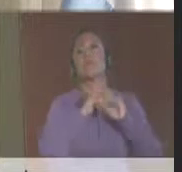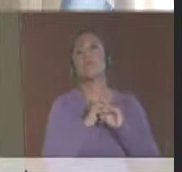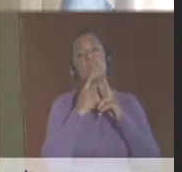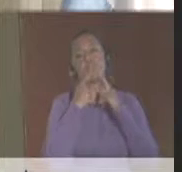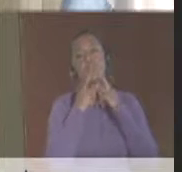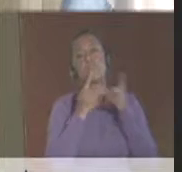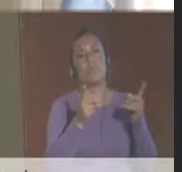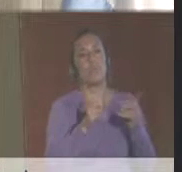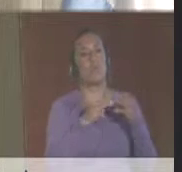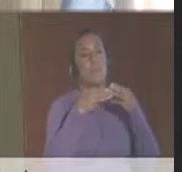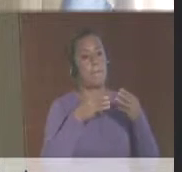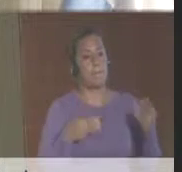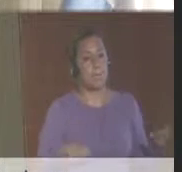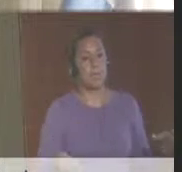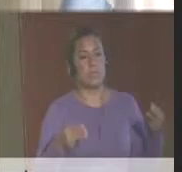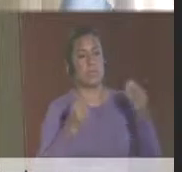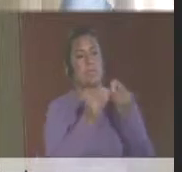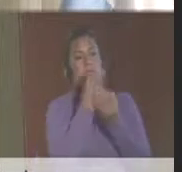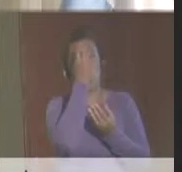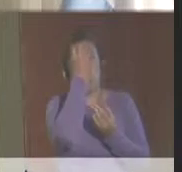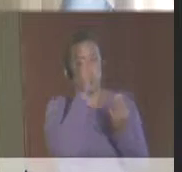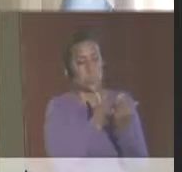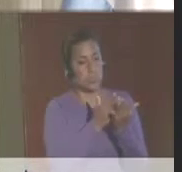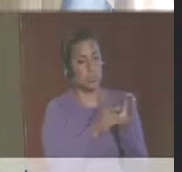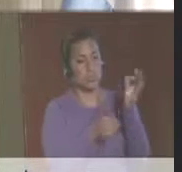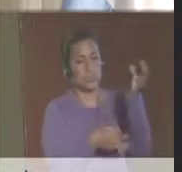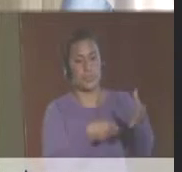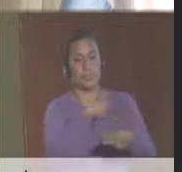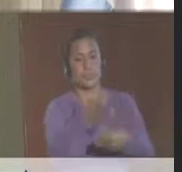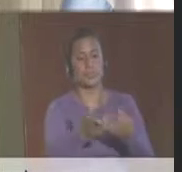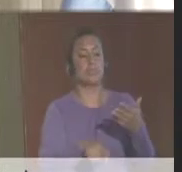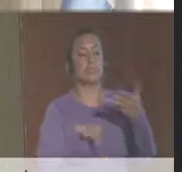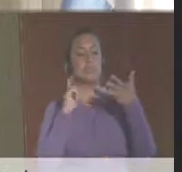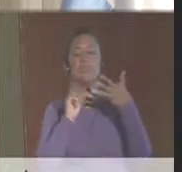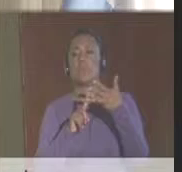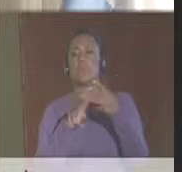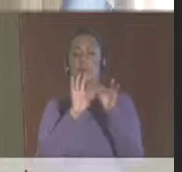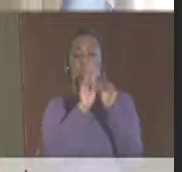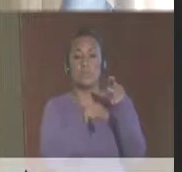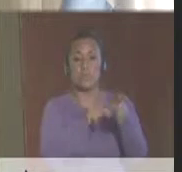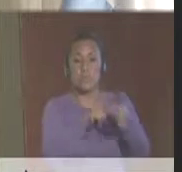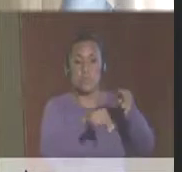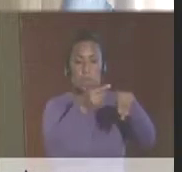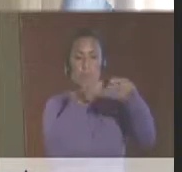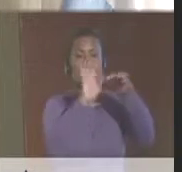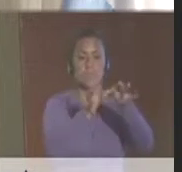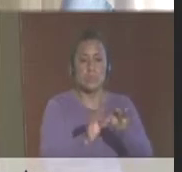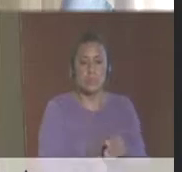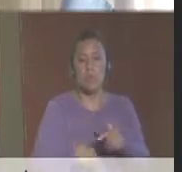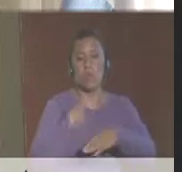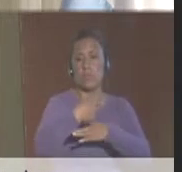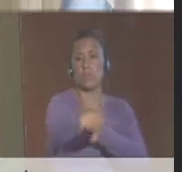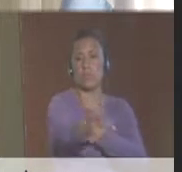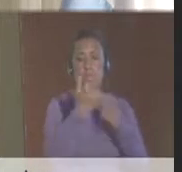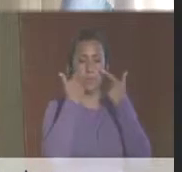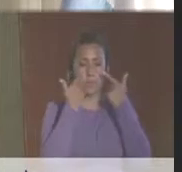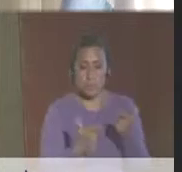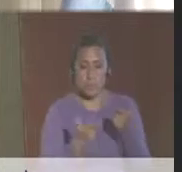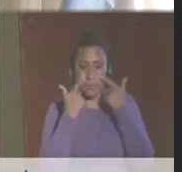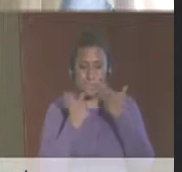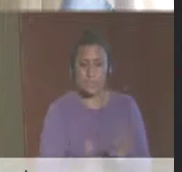through different media, and amongst those are the educational materials. And in terms of works and maintenance of